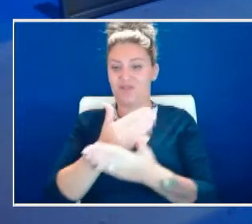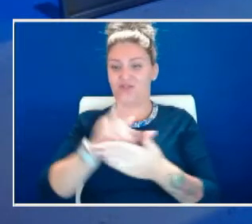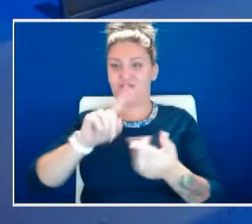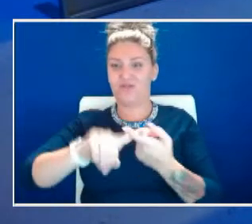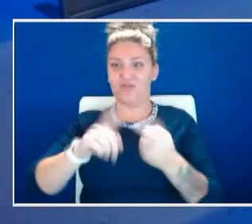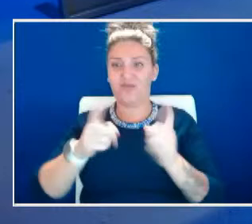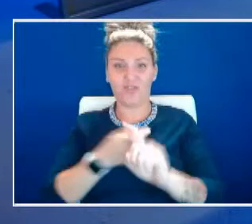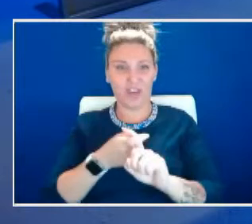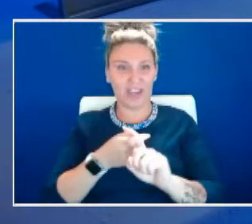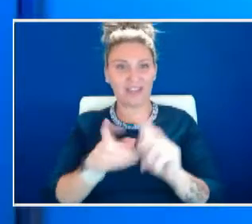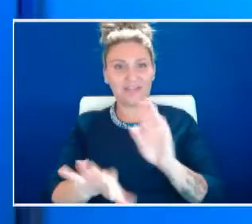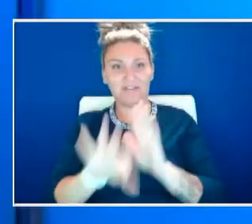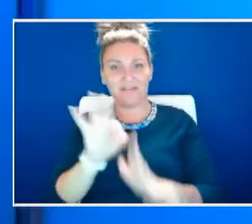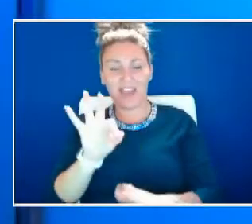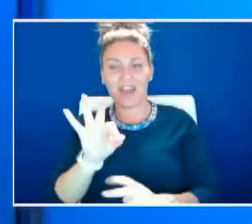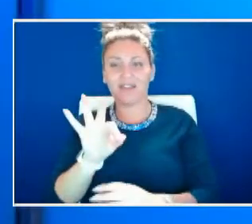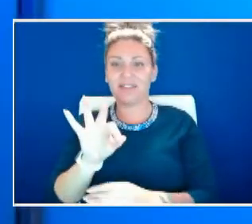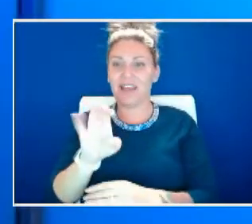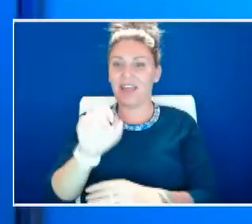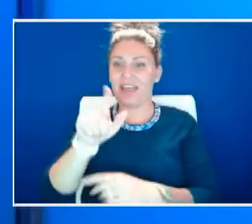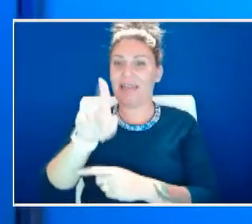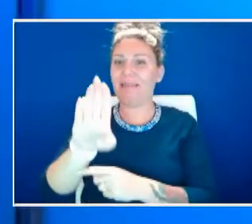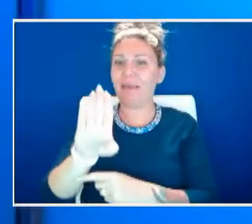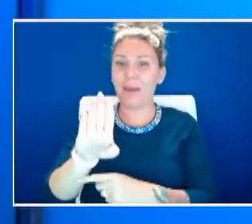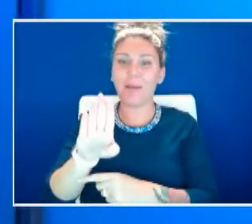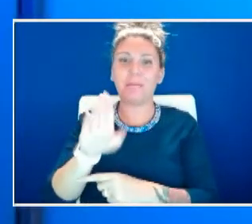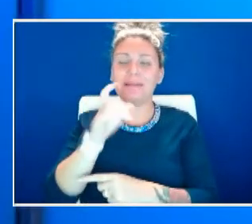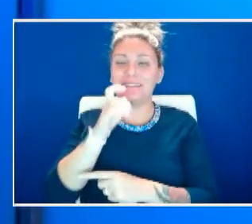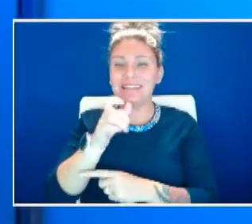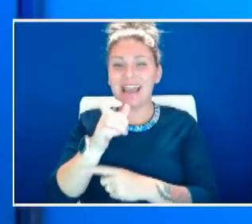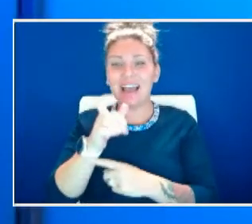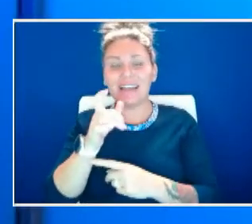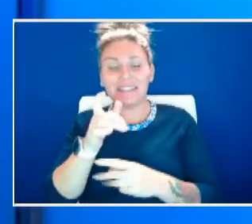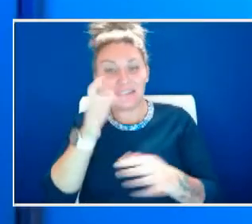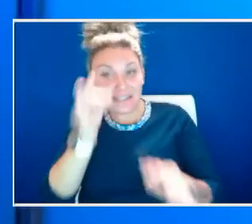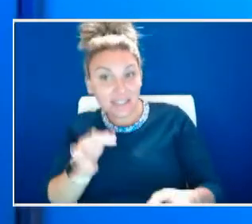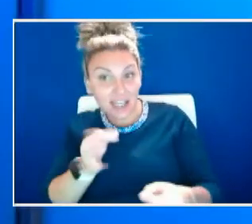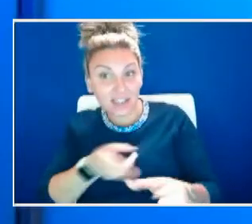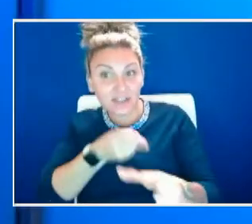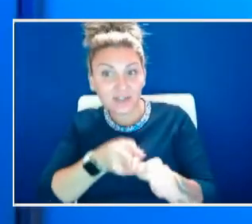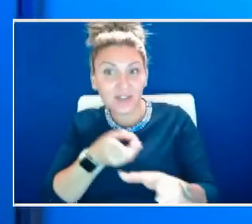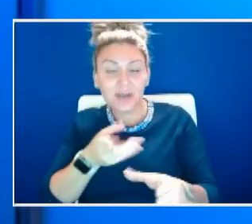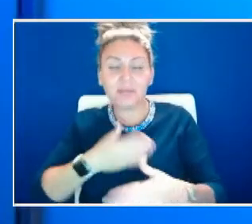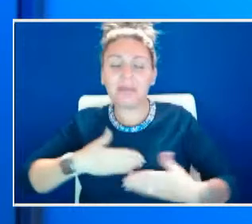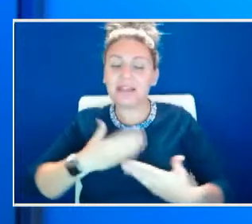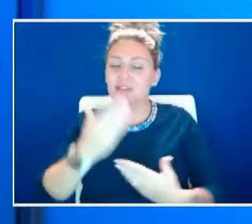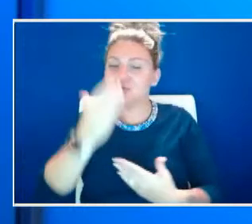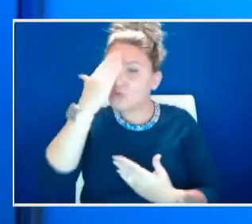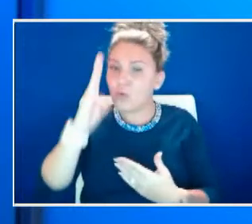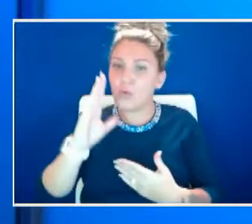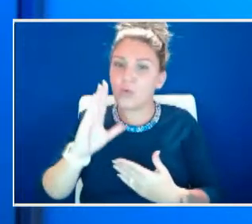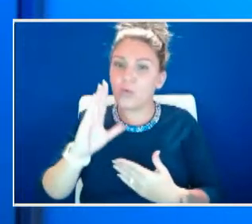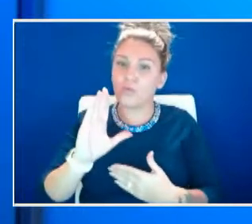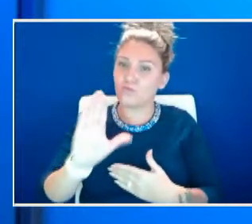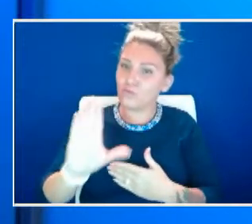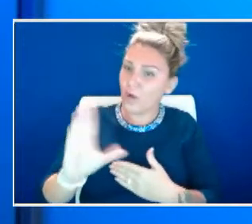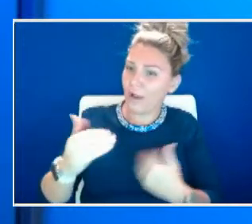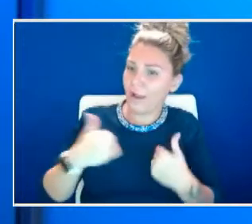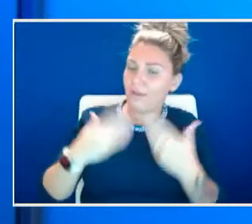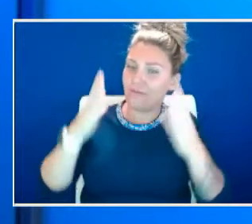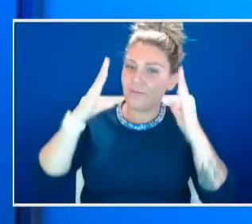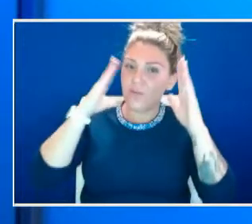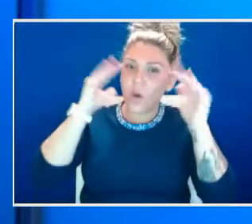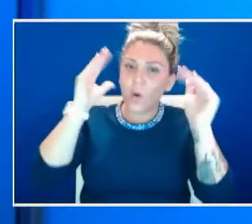at a club you didn't choose to join. Please, please know there is hope. What were you hoping this overall impact would be to